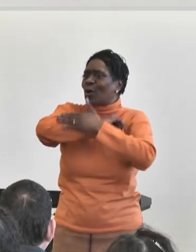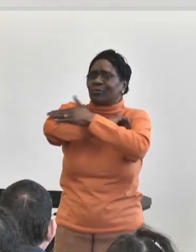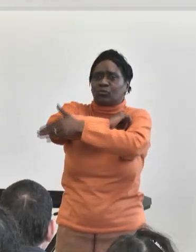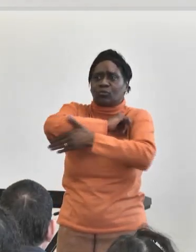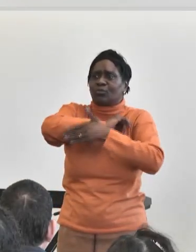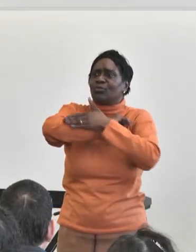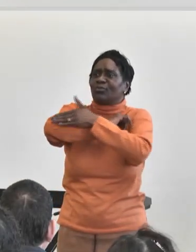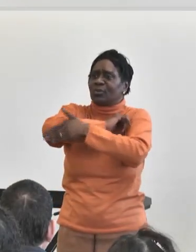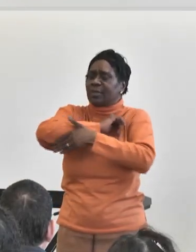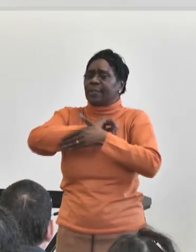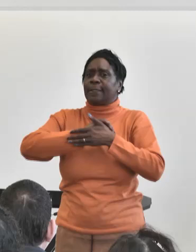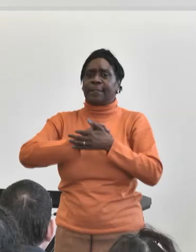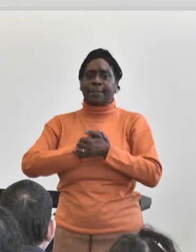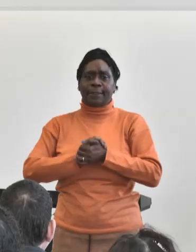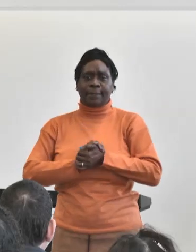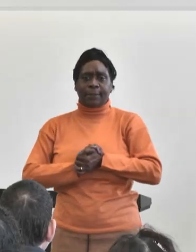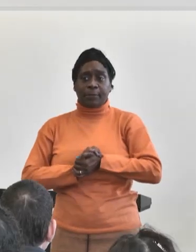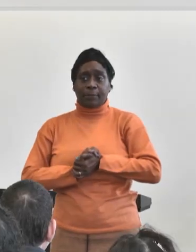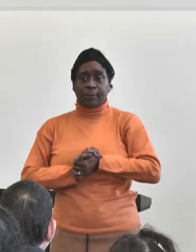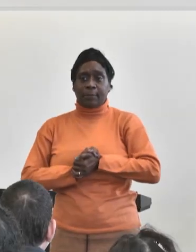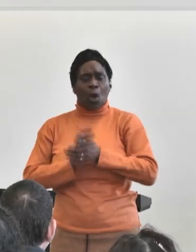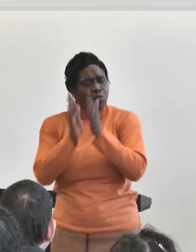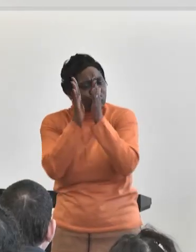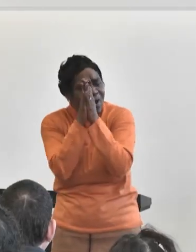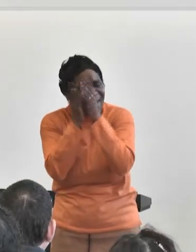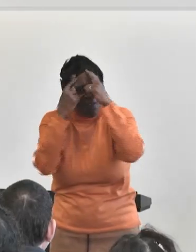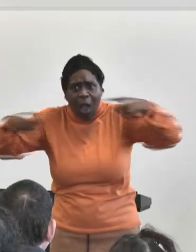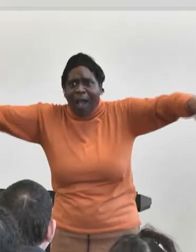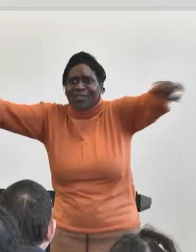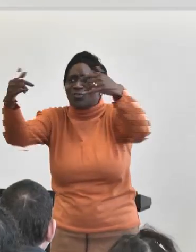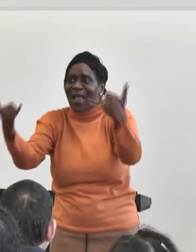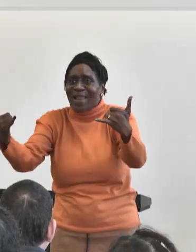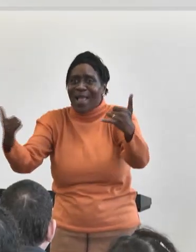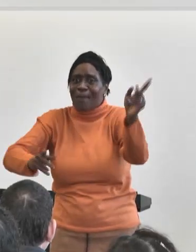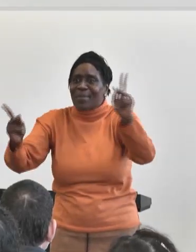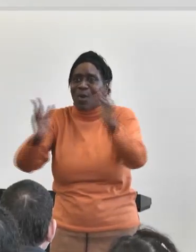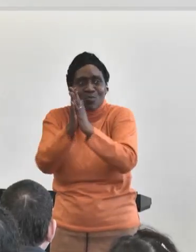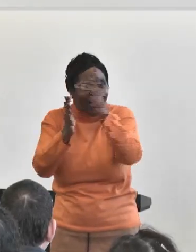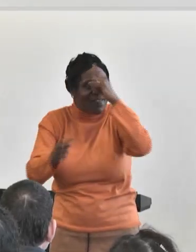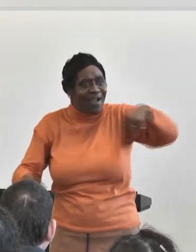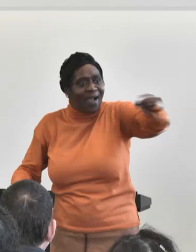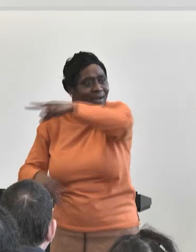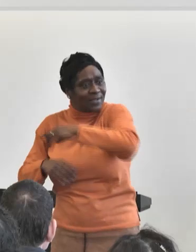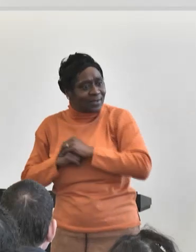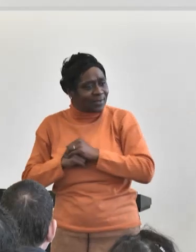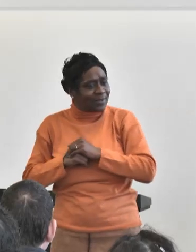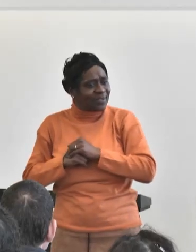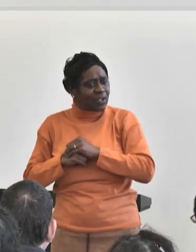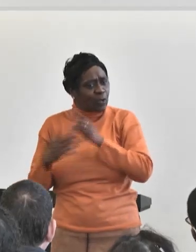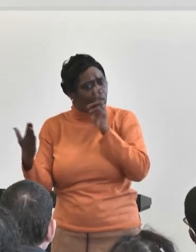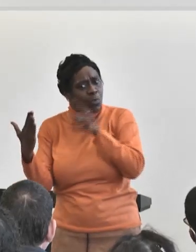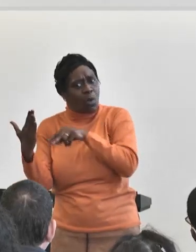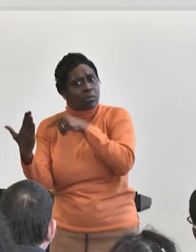cristianos alrededor de esta ciudad y en el país, are praying for us right now. Están orando por nosotros en este lugar, en este momento. And so let's take a look